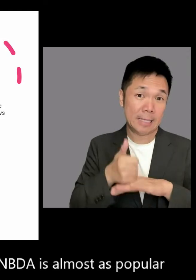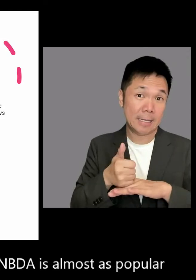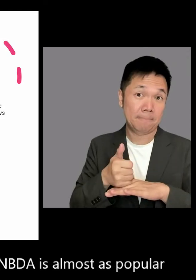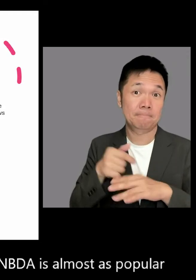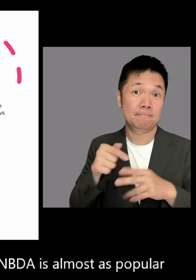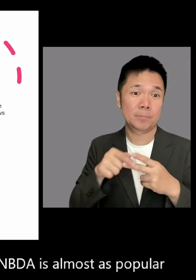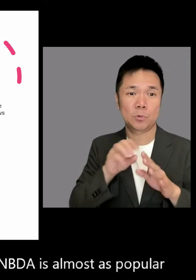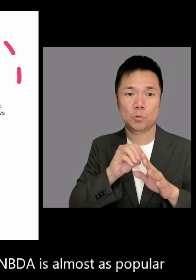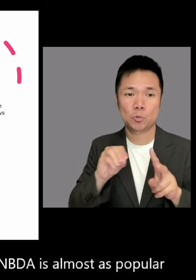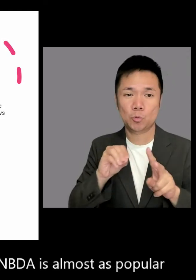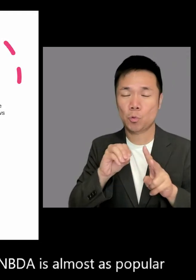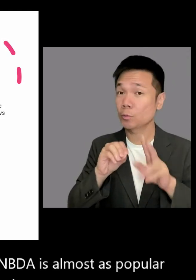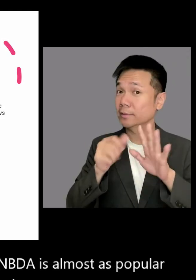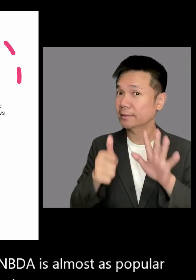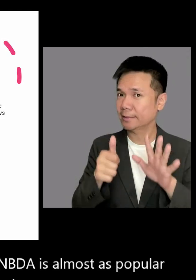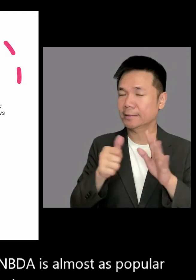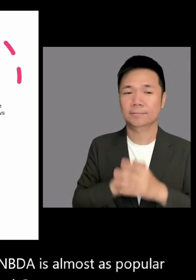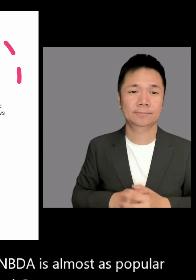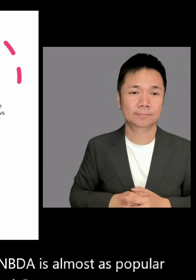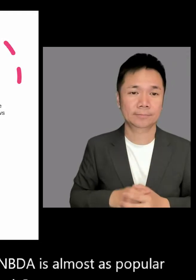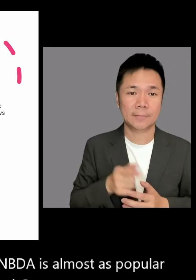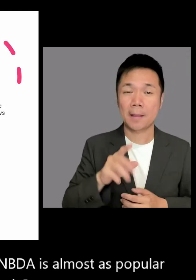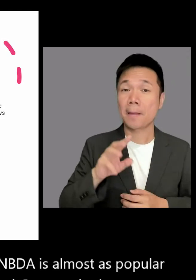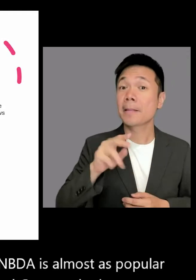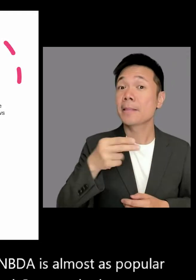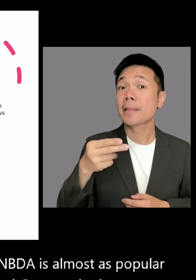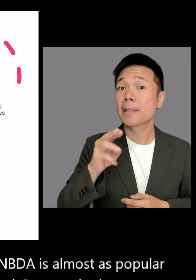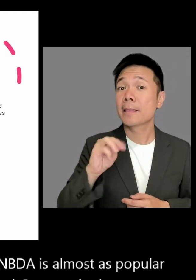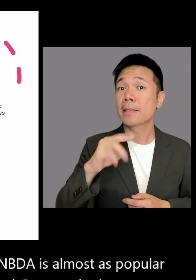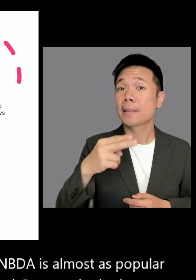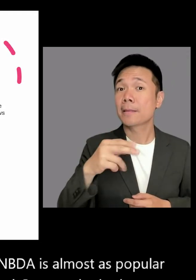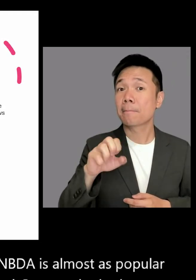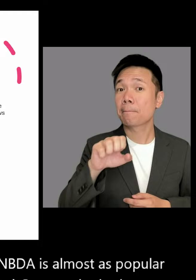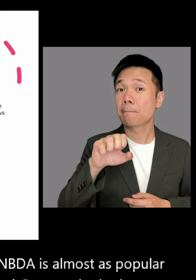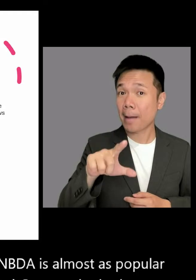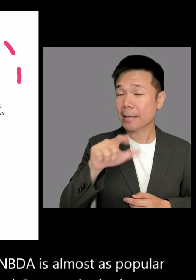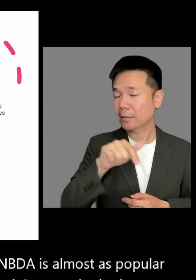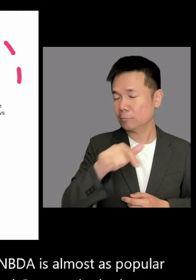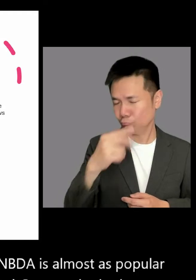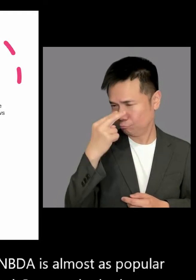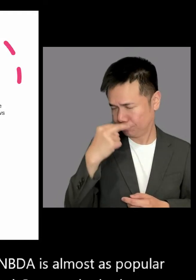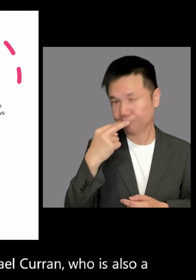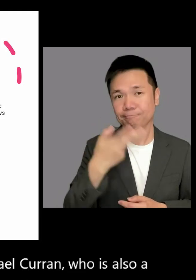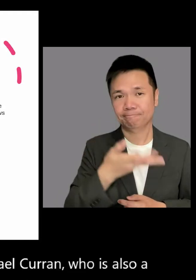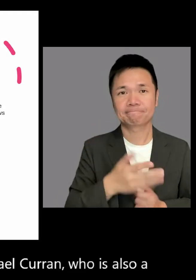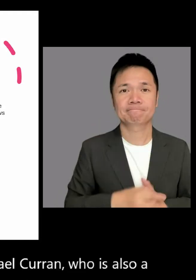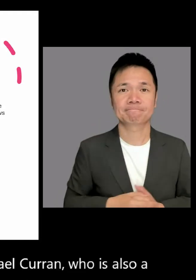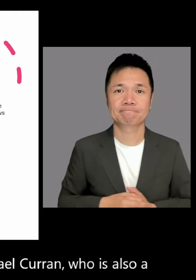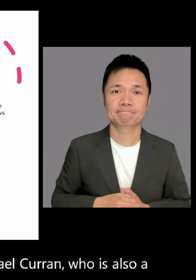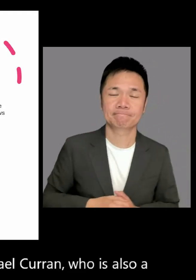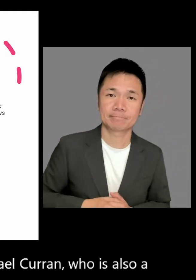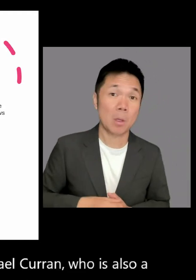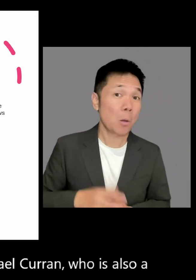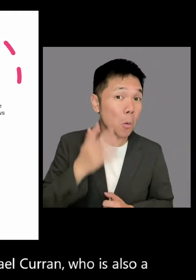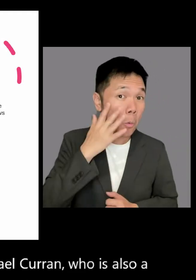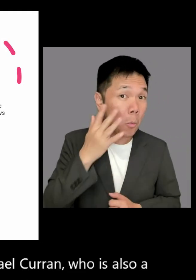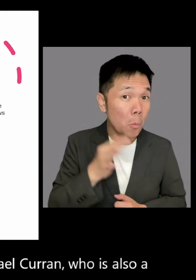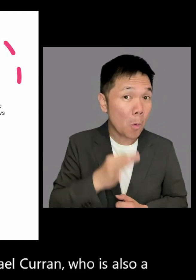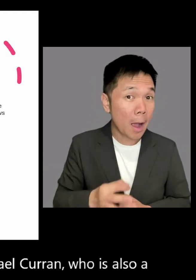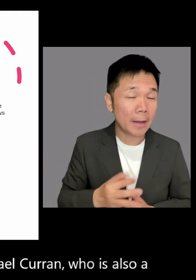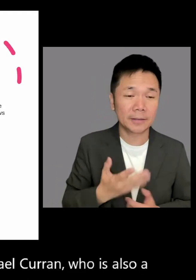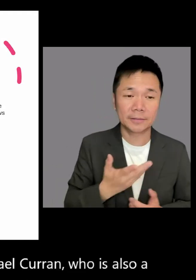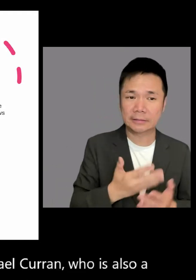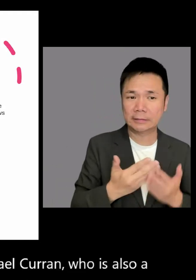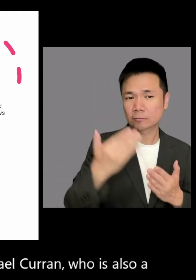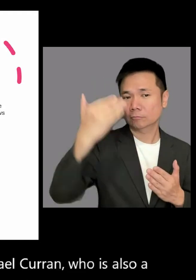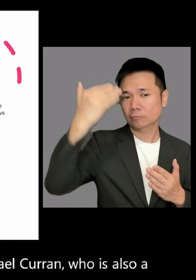by Michael Curran, who is also a blind developer, because of the fact